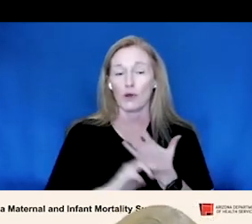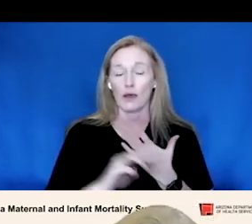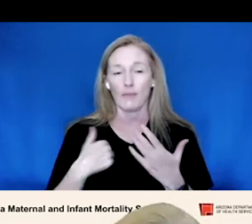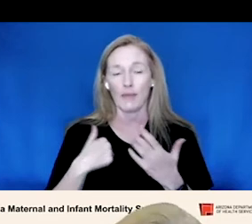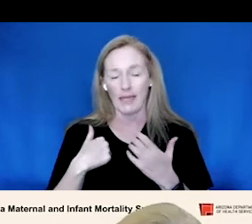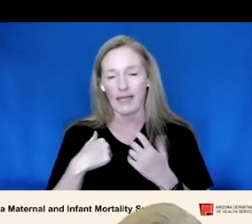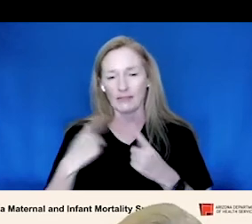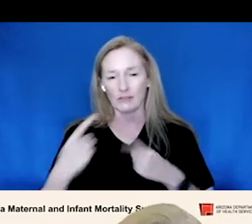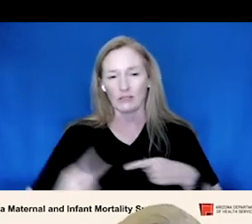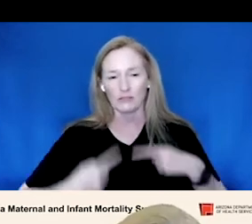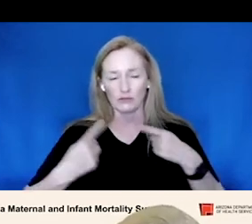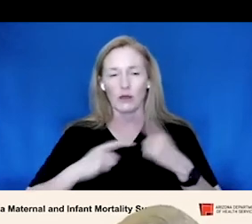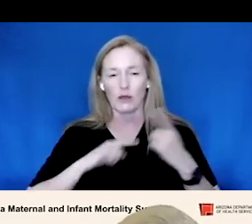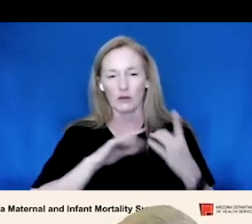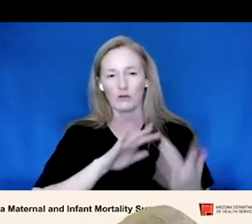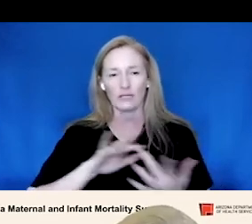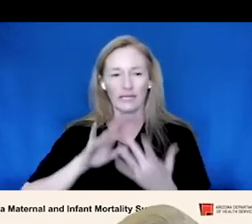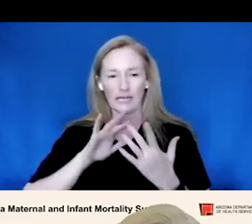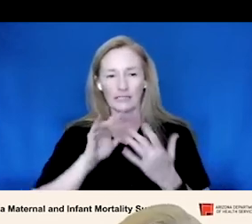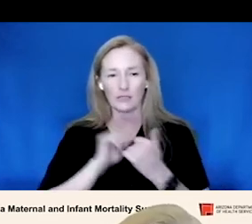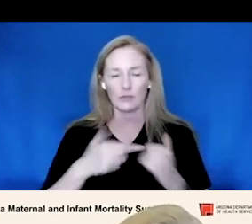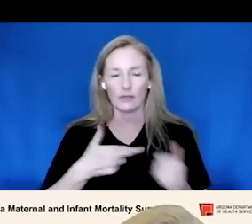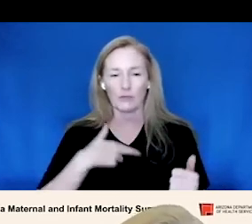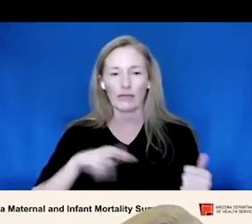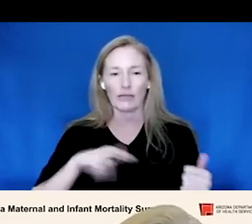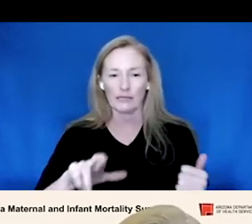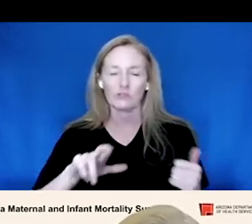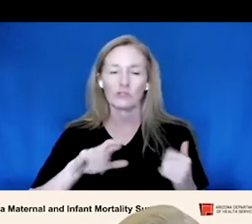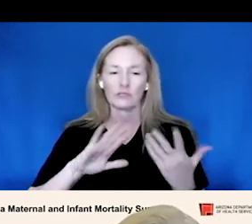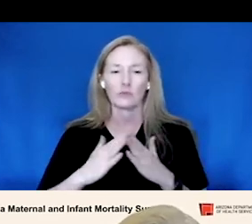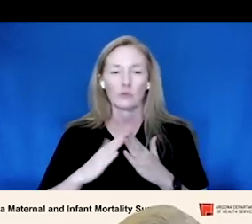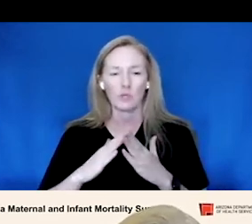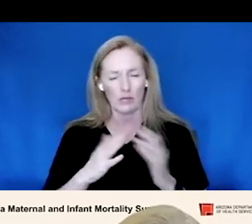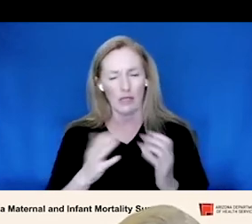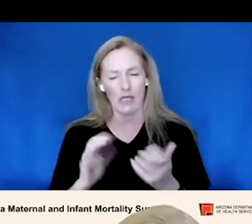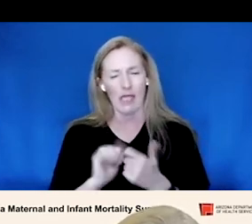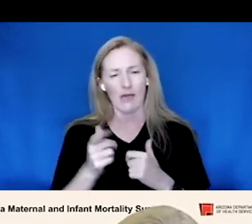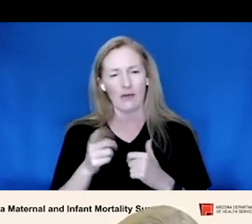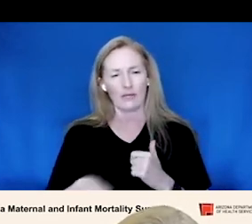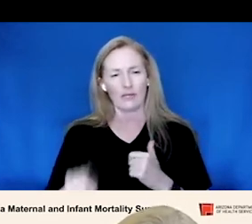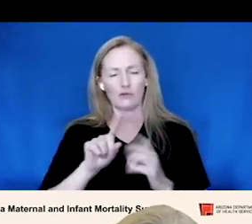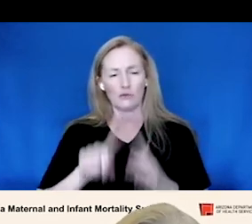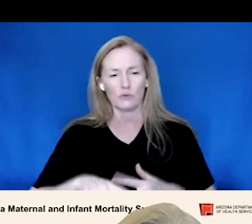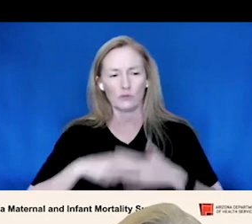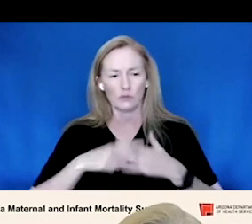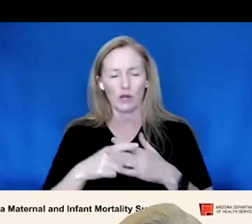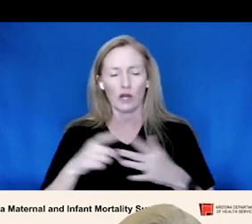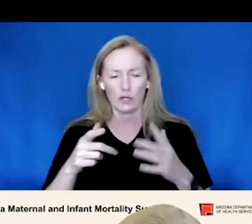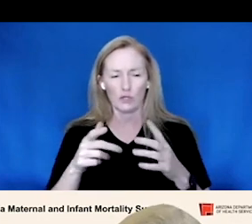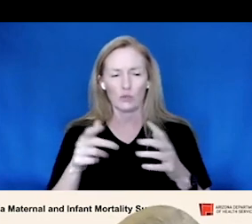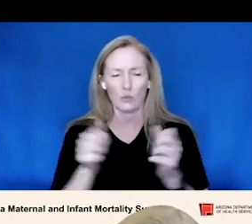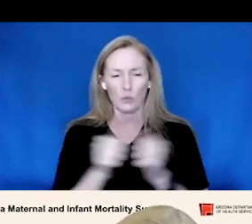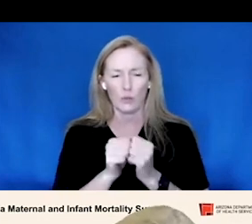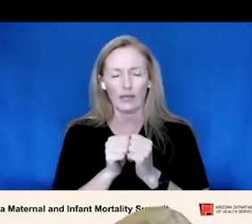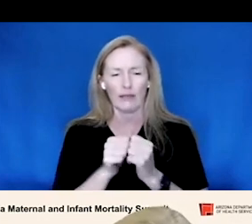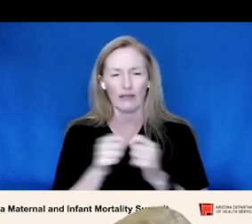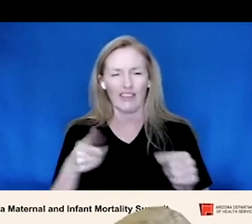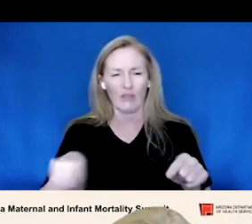connecting with the religious community. How did you begin getting involved with these communities? How did you approach